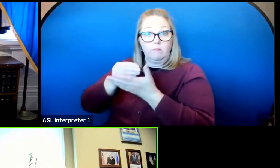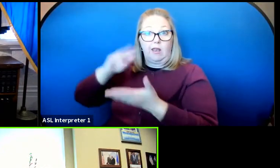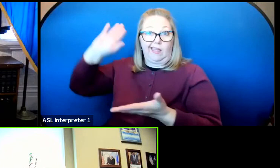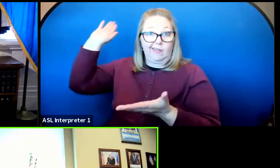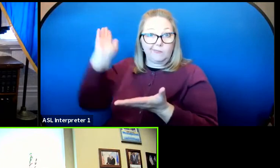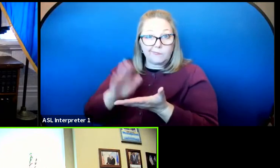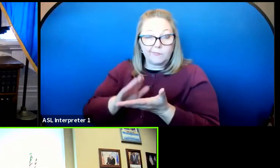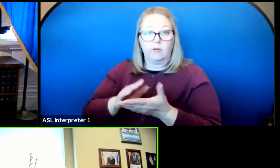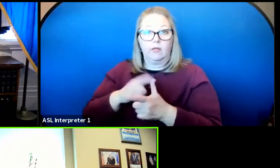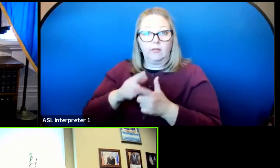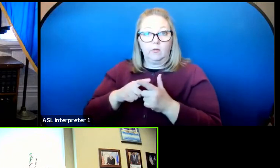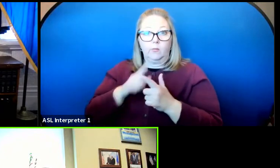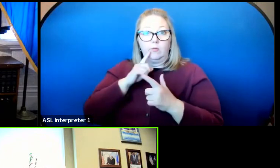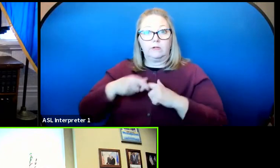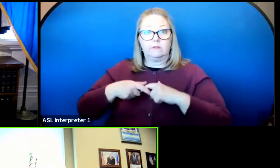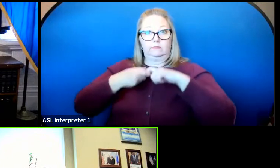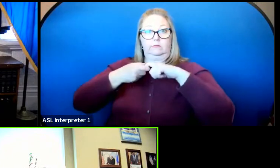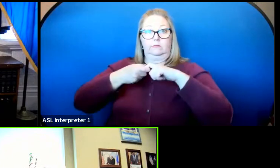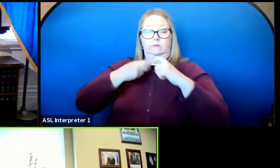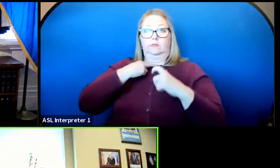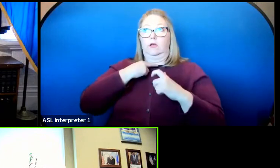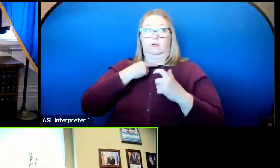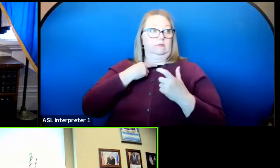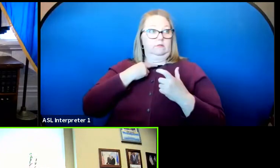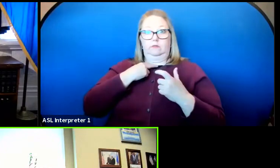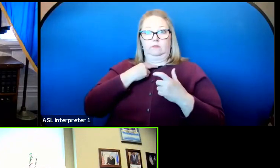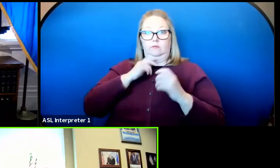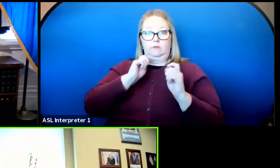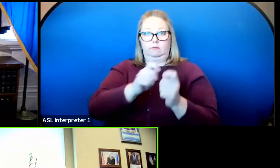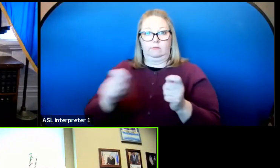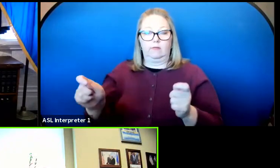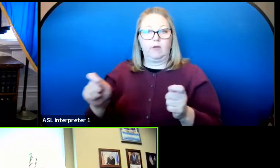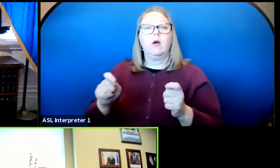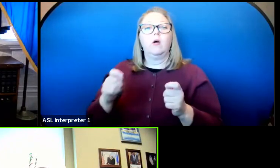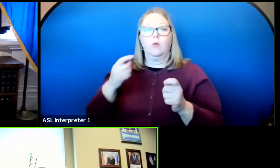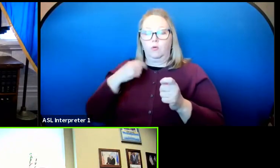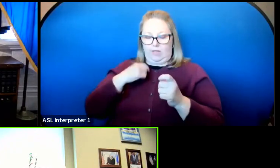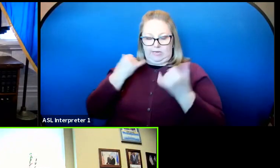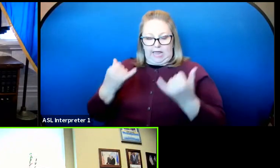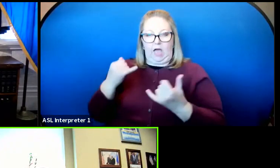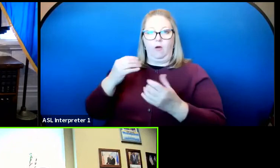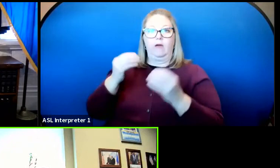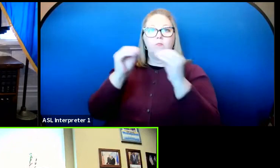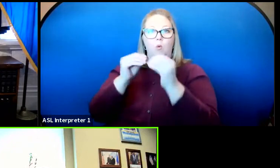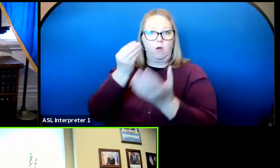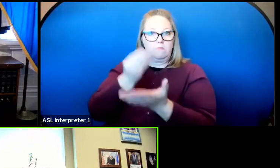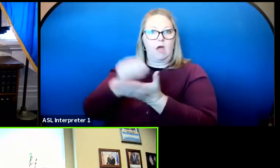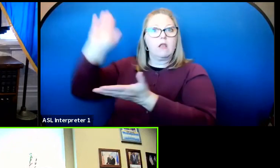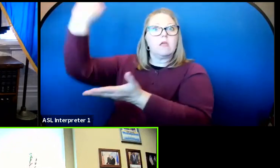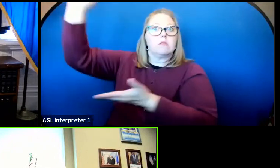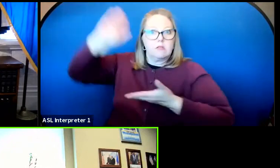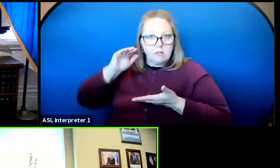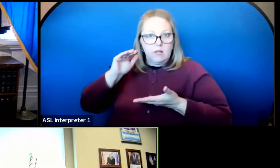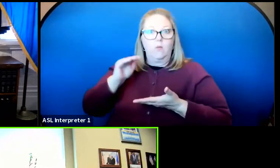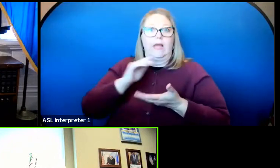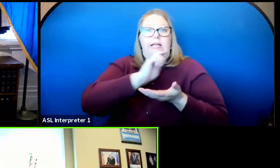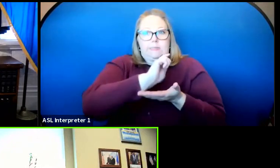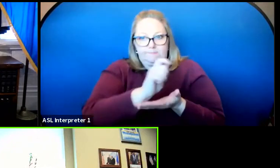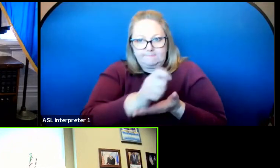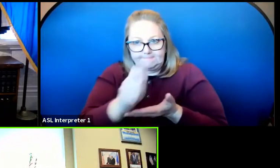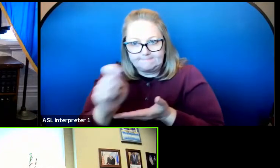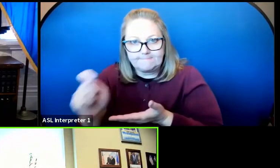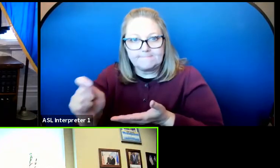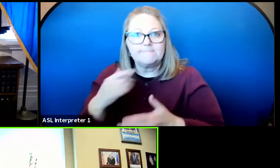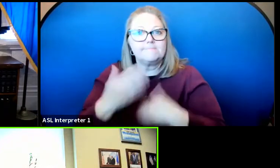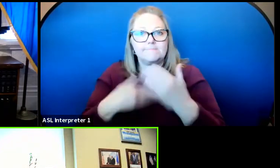qualifications and eligibility. So it sounds like we have worked through a lot of that, and we are ready to get going and get relief where it's needed.